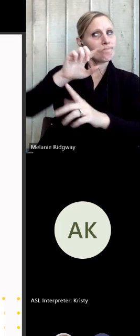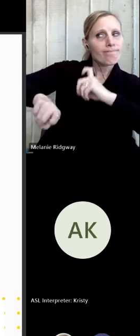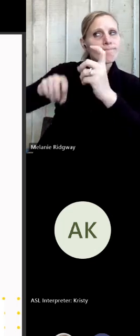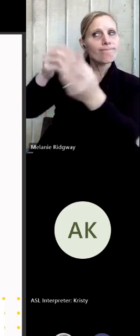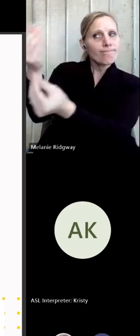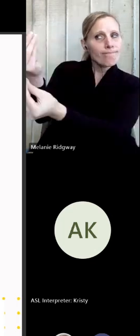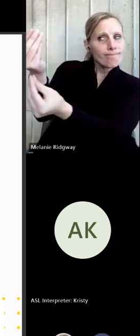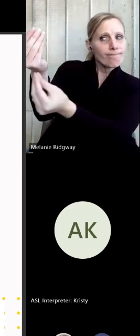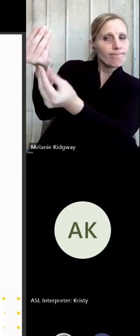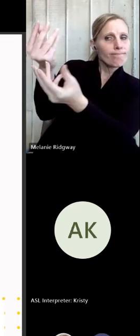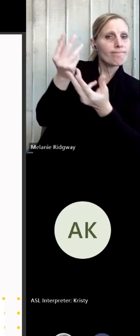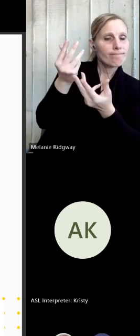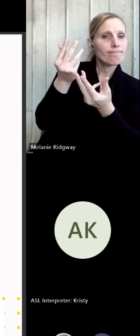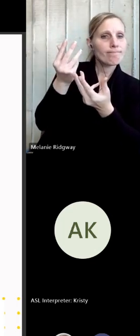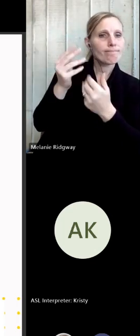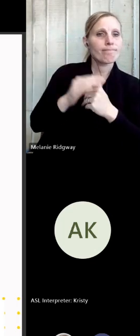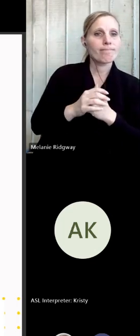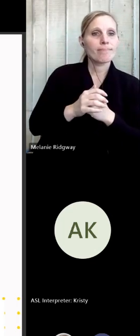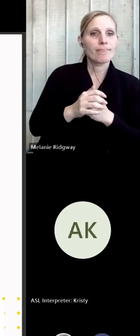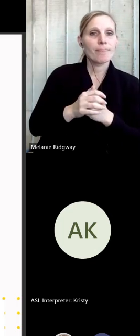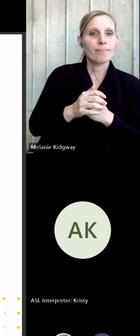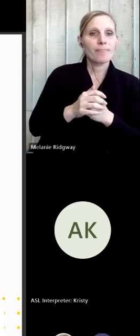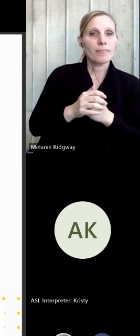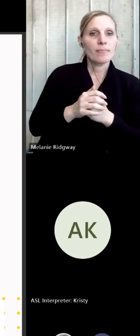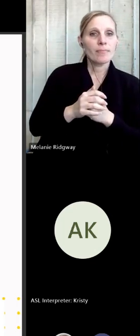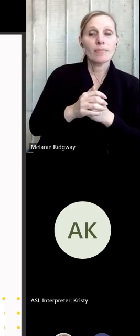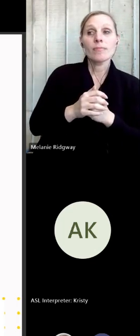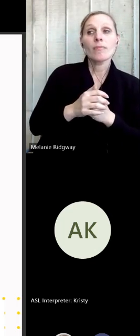an open mind and ask